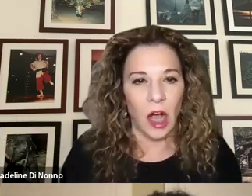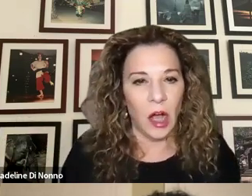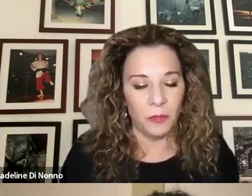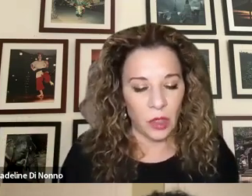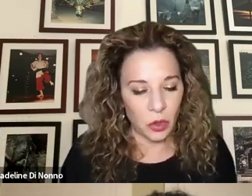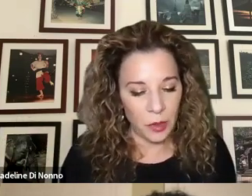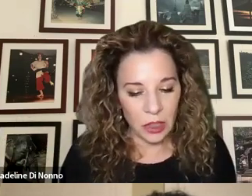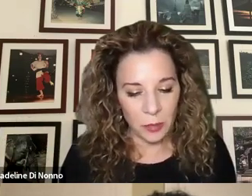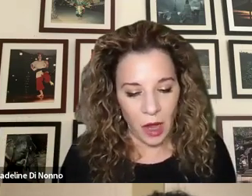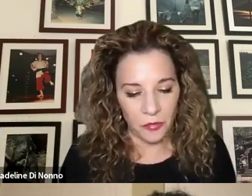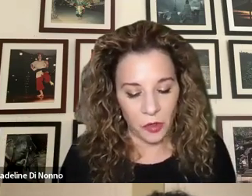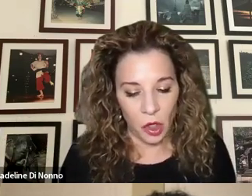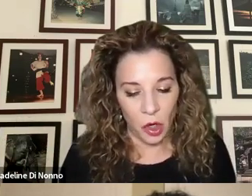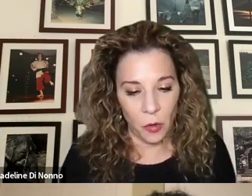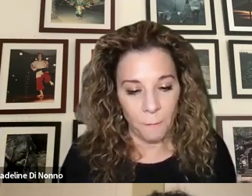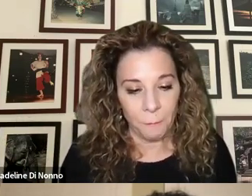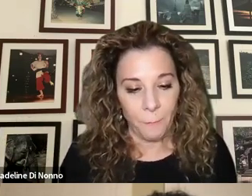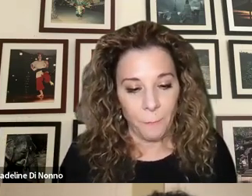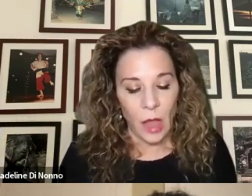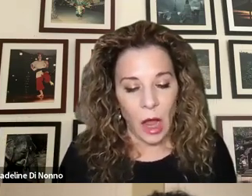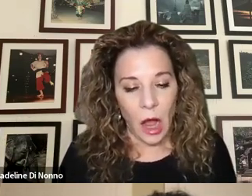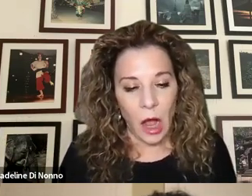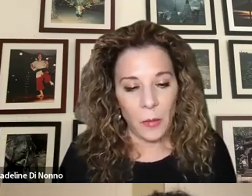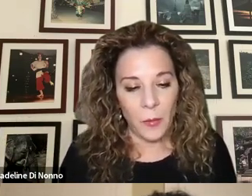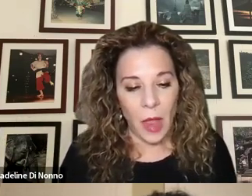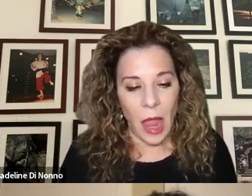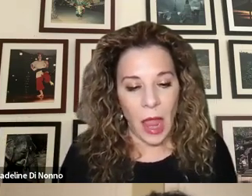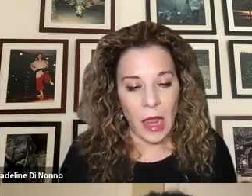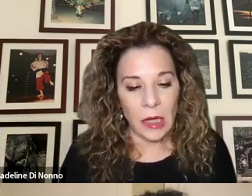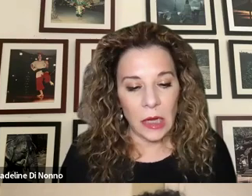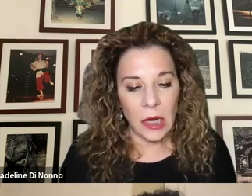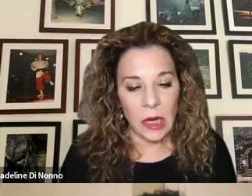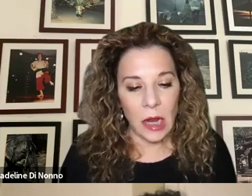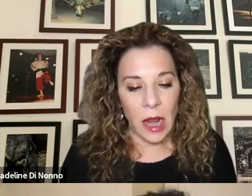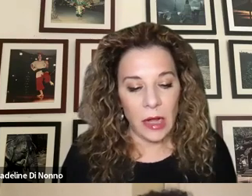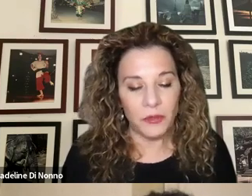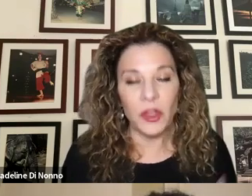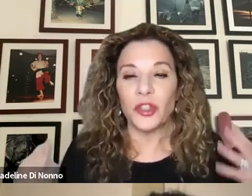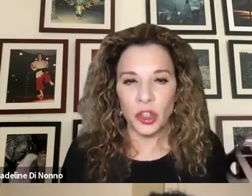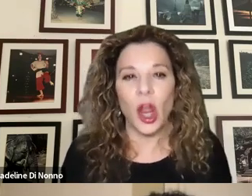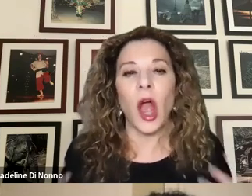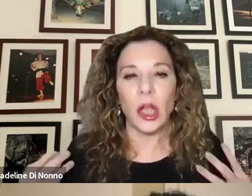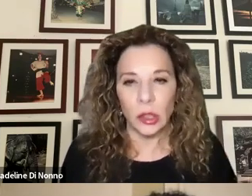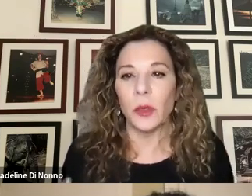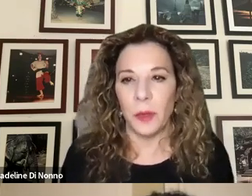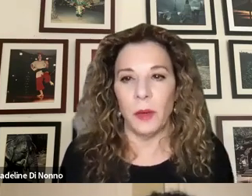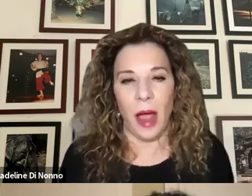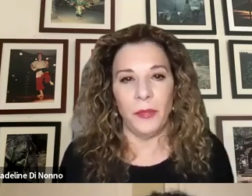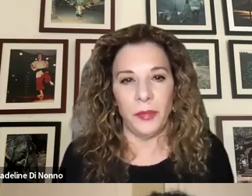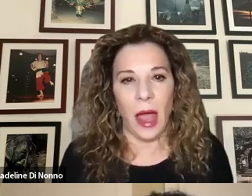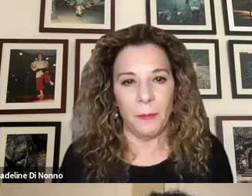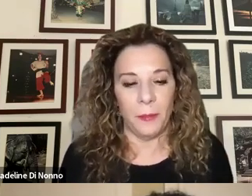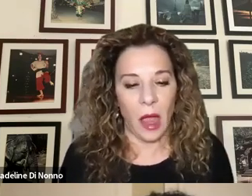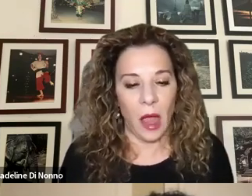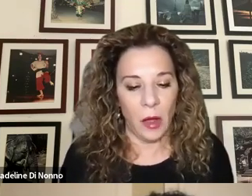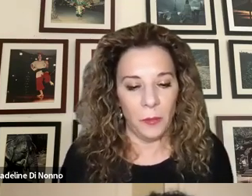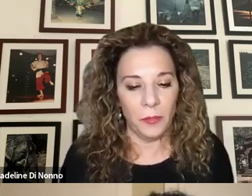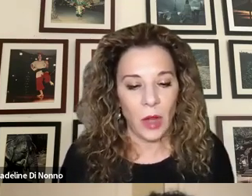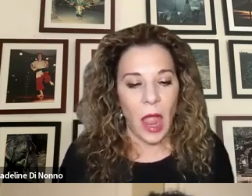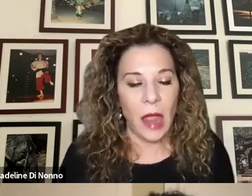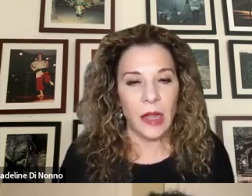a sweet spot for you. And if you just talk a little bit about that,